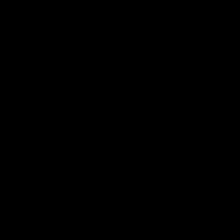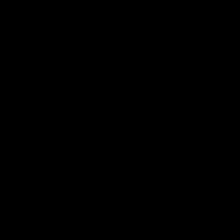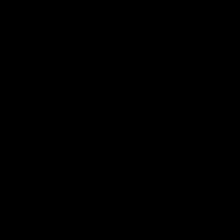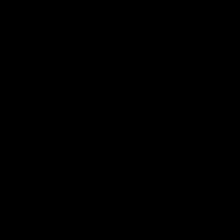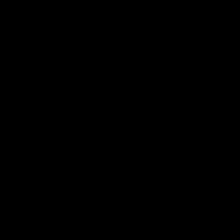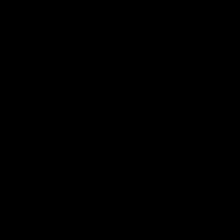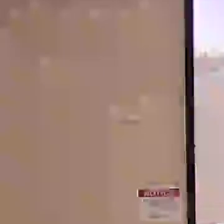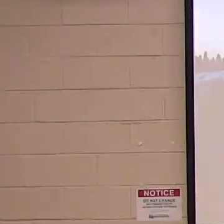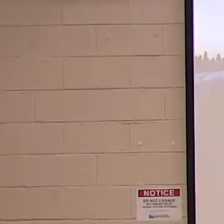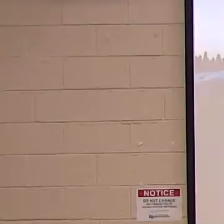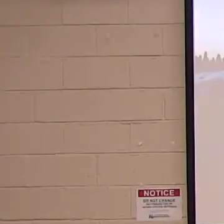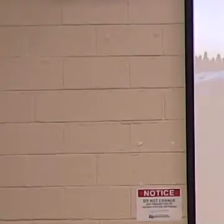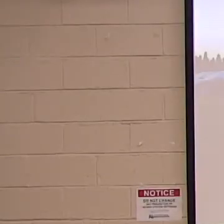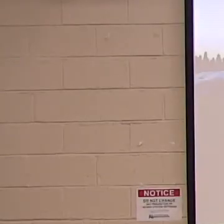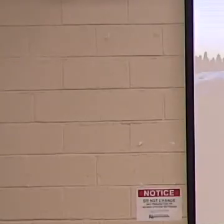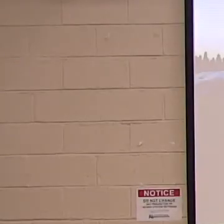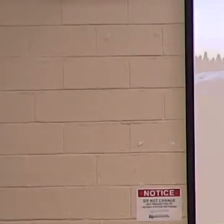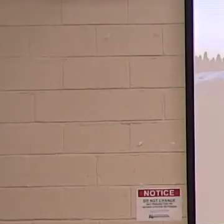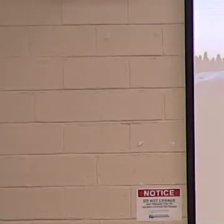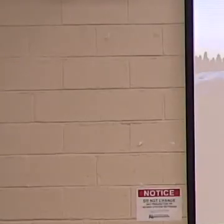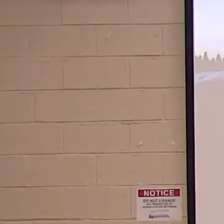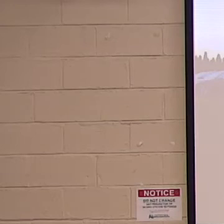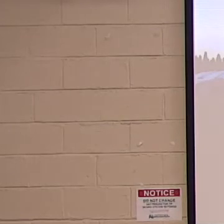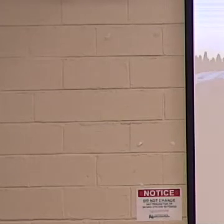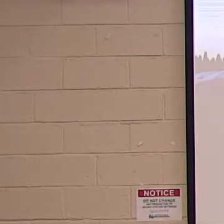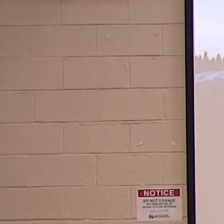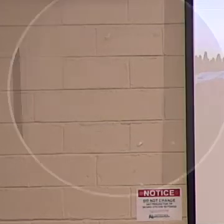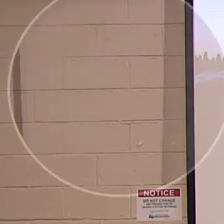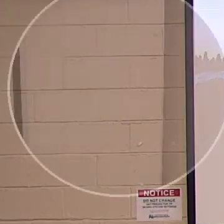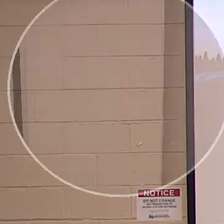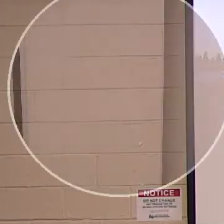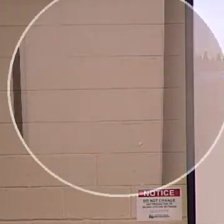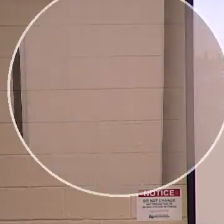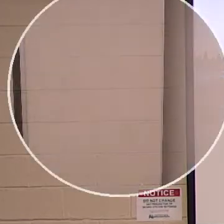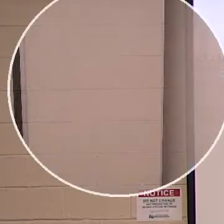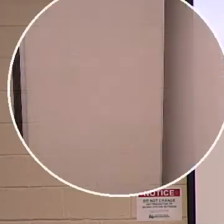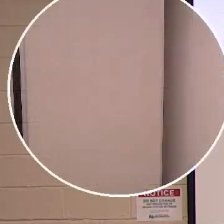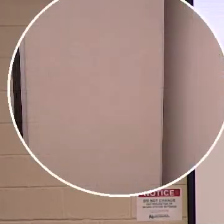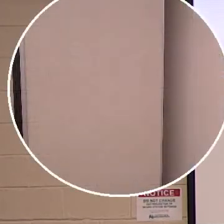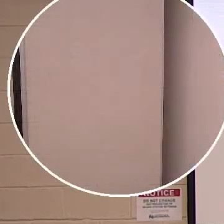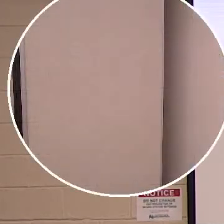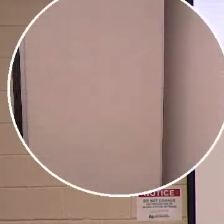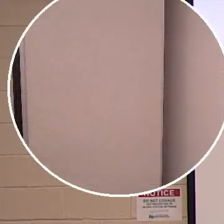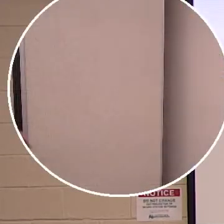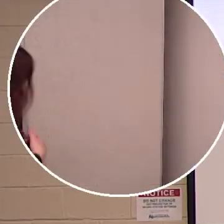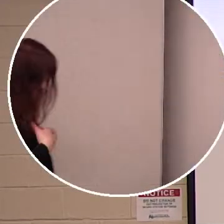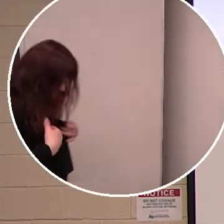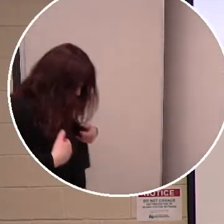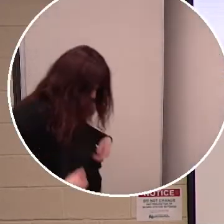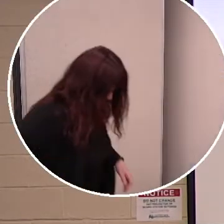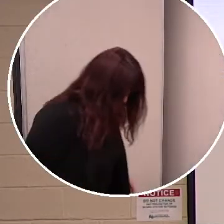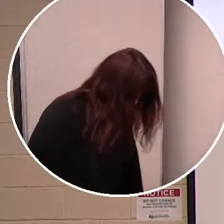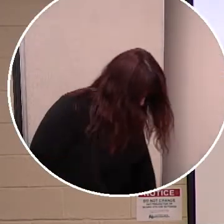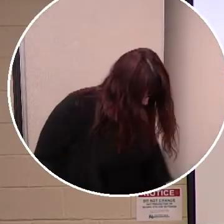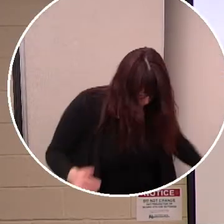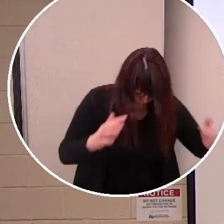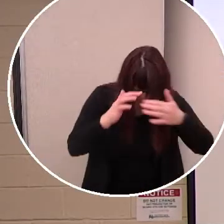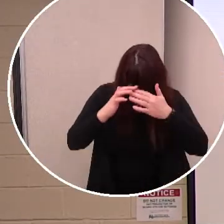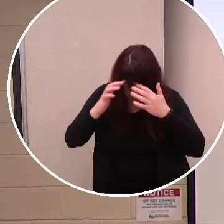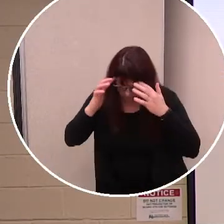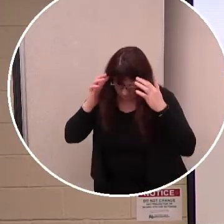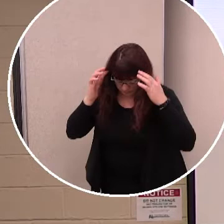Okay, I think we're ready to go, and I do apologize right off the top for the delay. We had super excitement at our